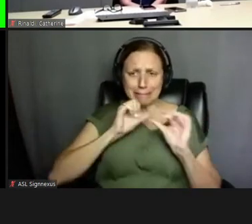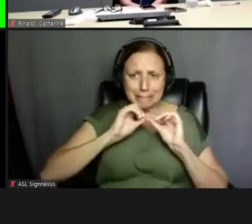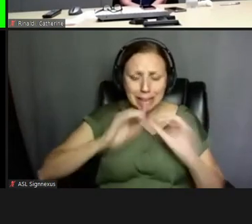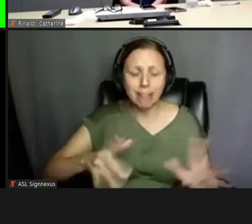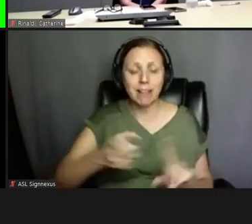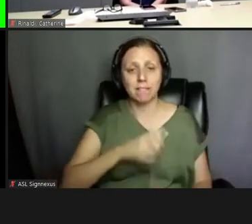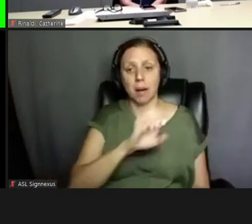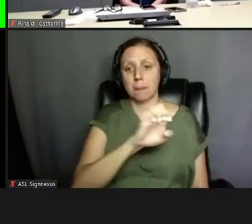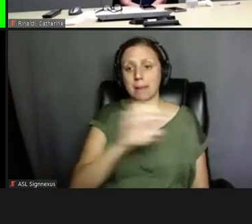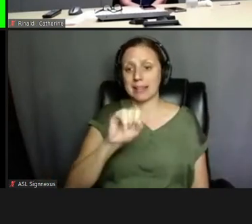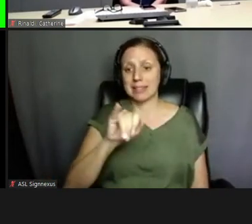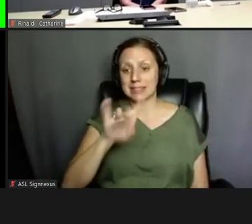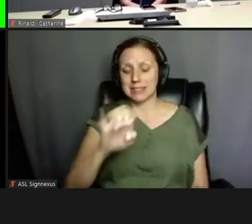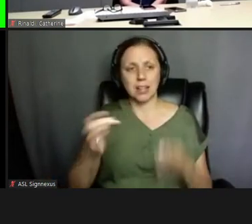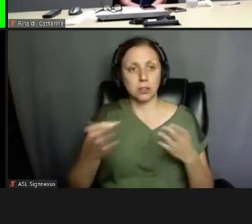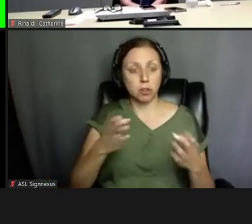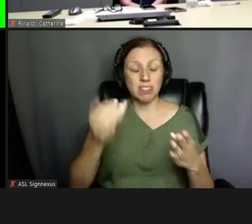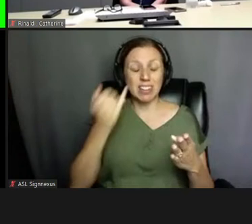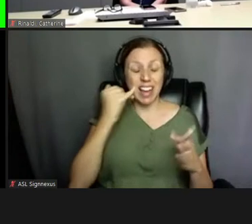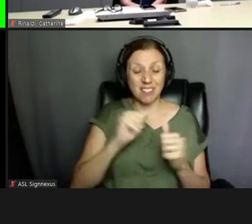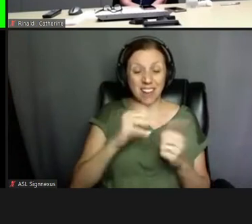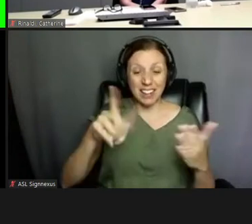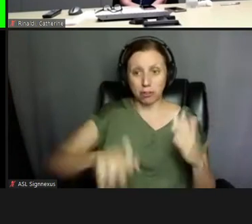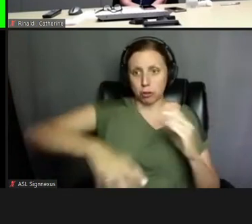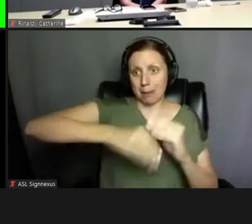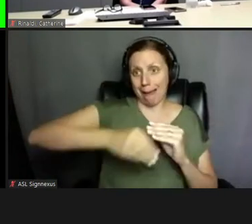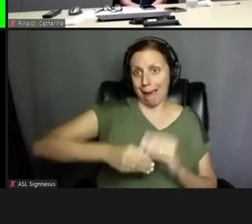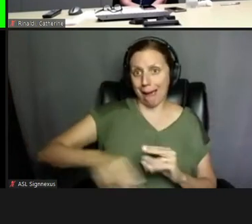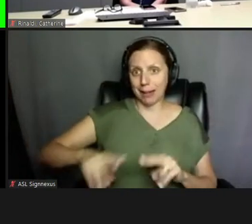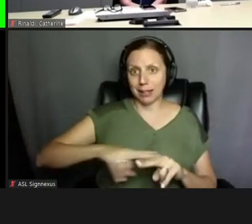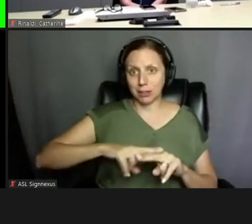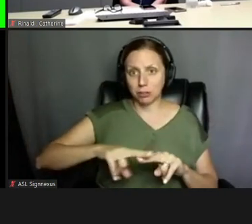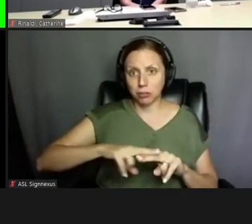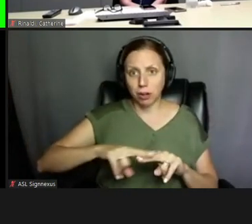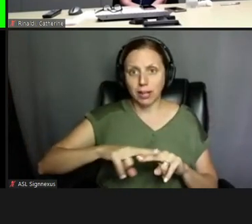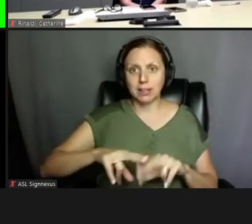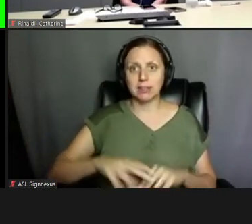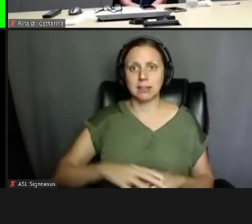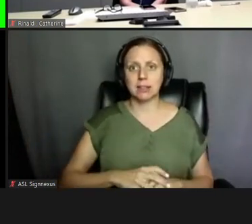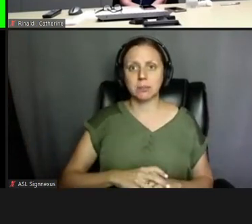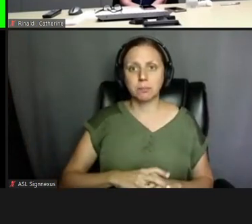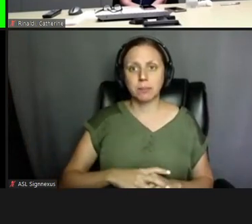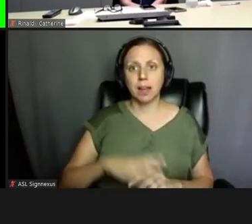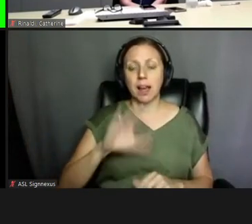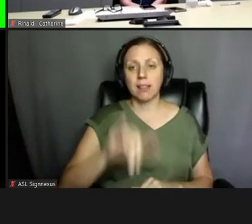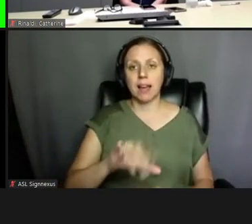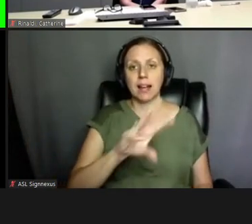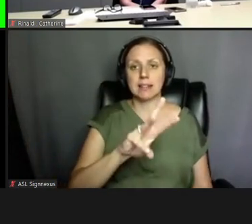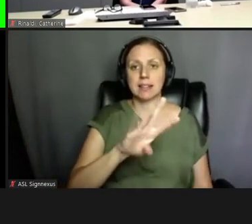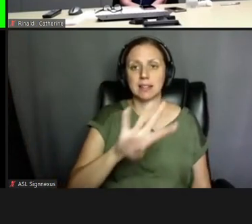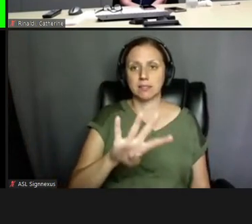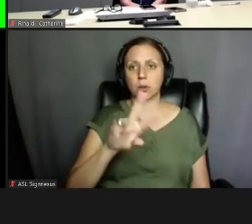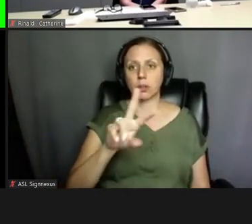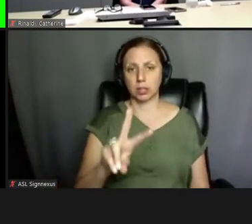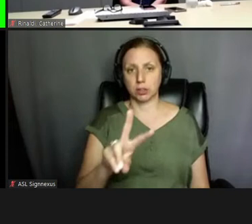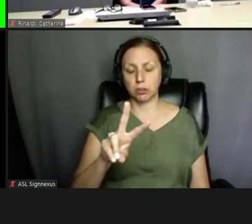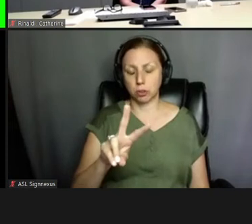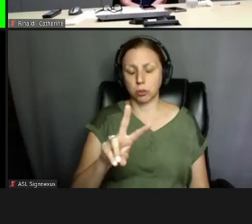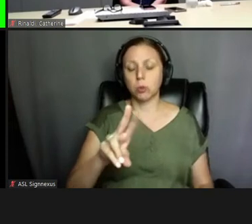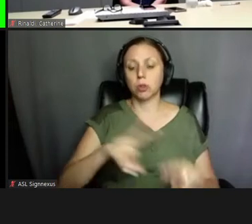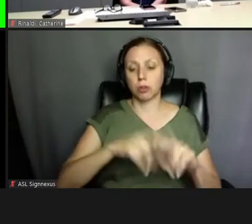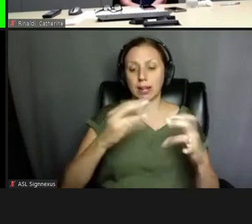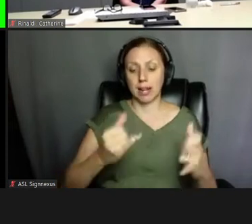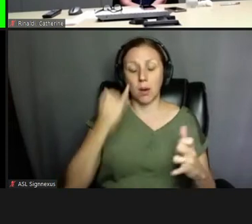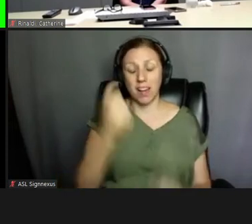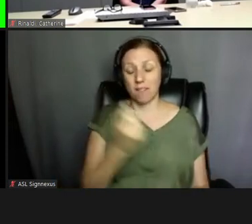side service. If anything, you should be adding trains. I take the 642 train these days, because you removed the 701